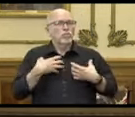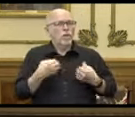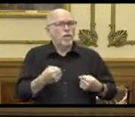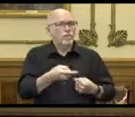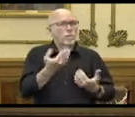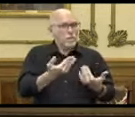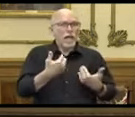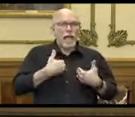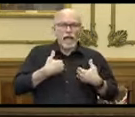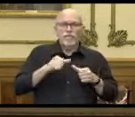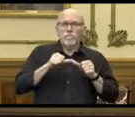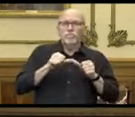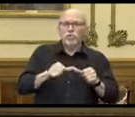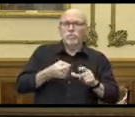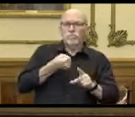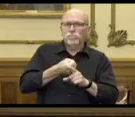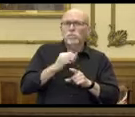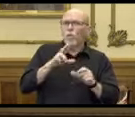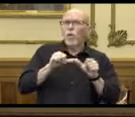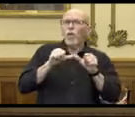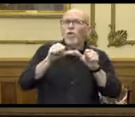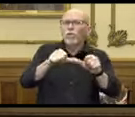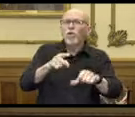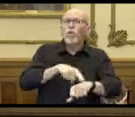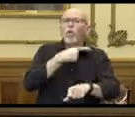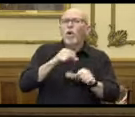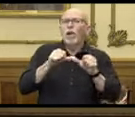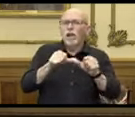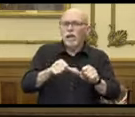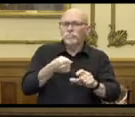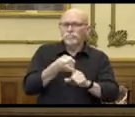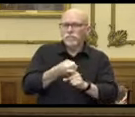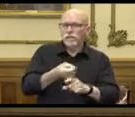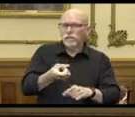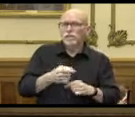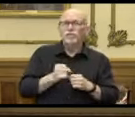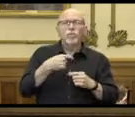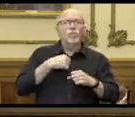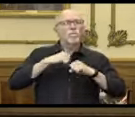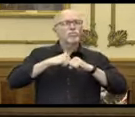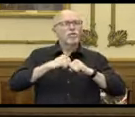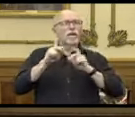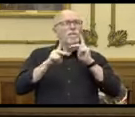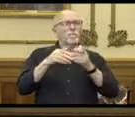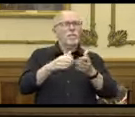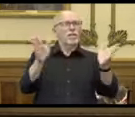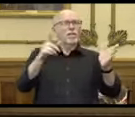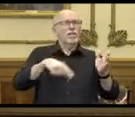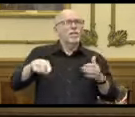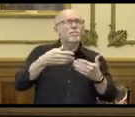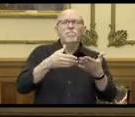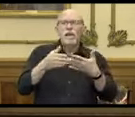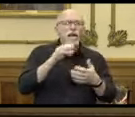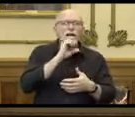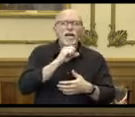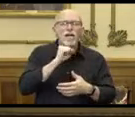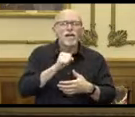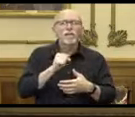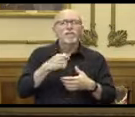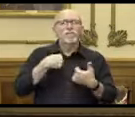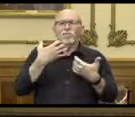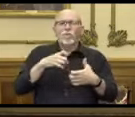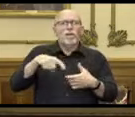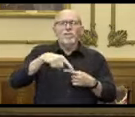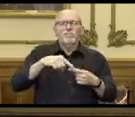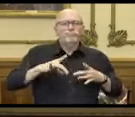have long-lasting effects. We're still learning those things. And so protecting the general public, regardless of their age, from contracting